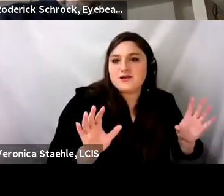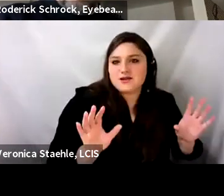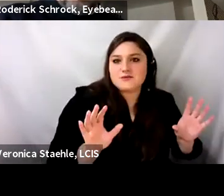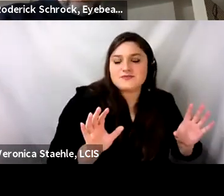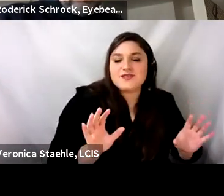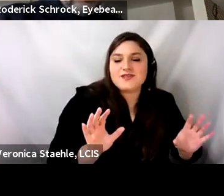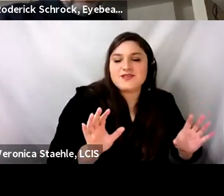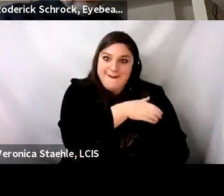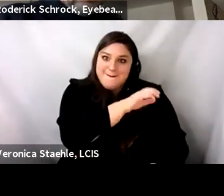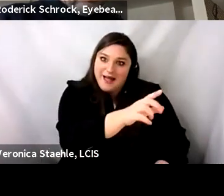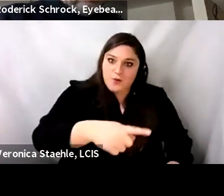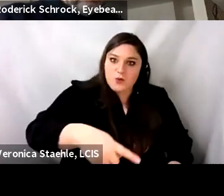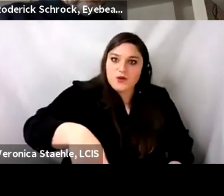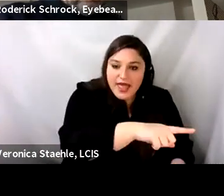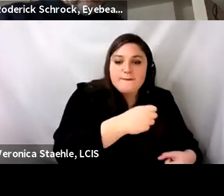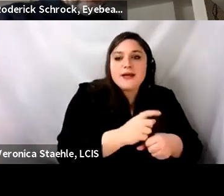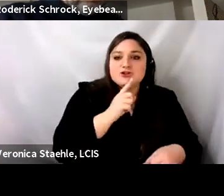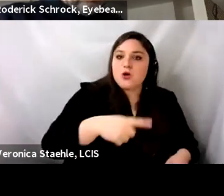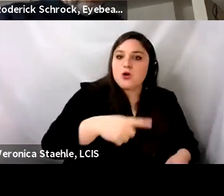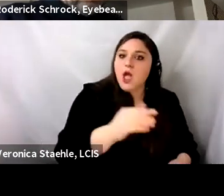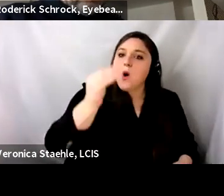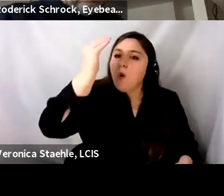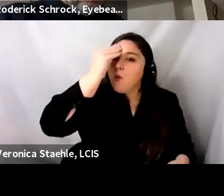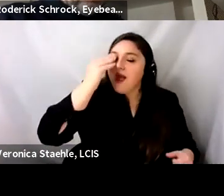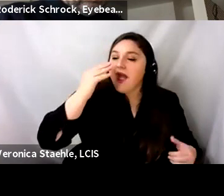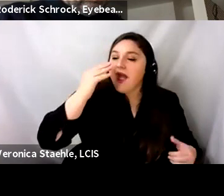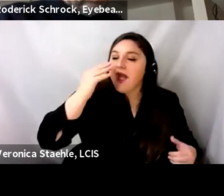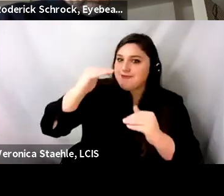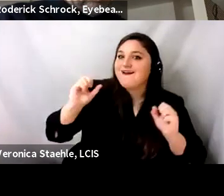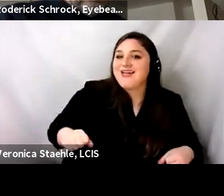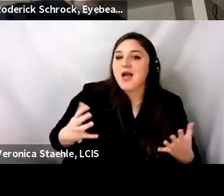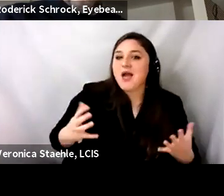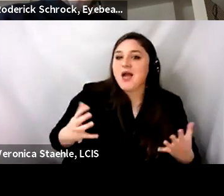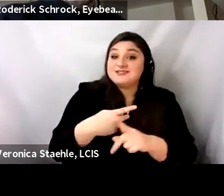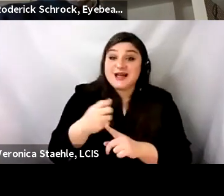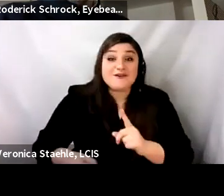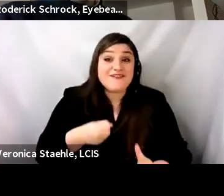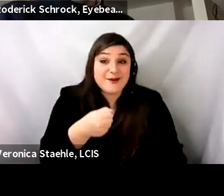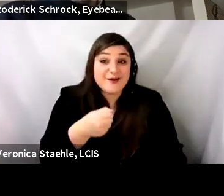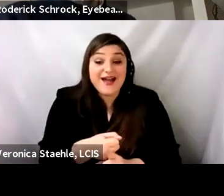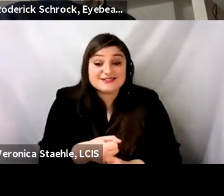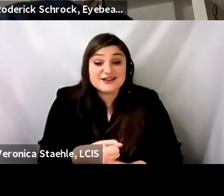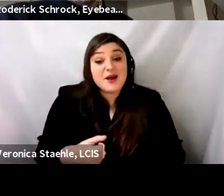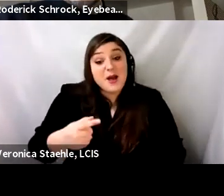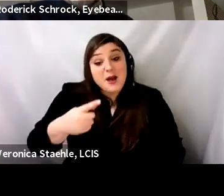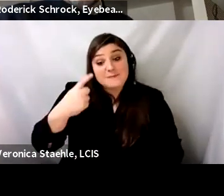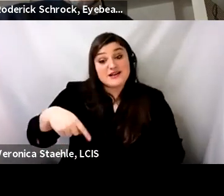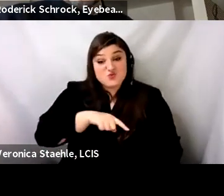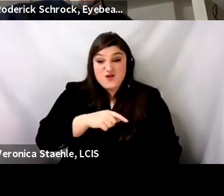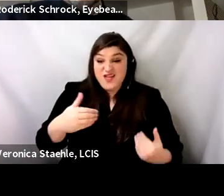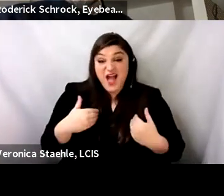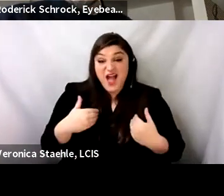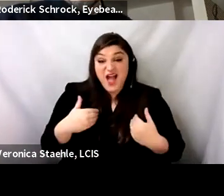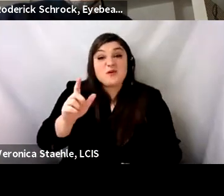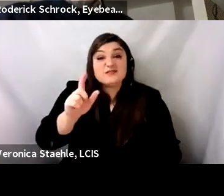was that, you know, probably almost half of our part-time staff, if not almost all of them, were furloughed because of